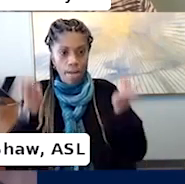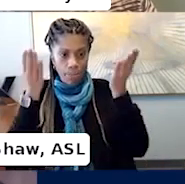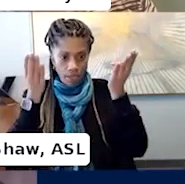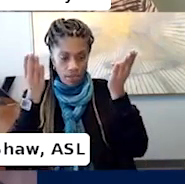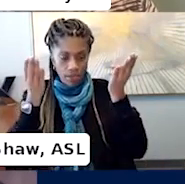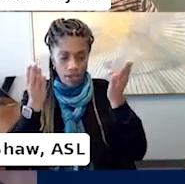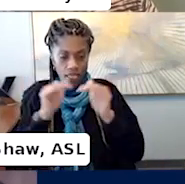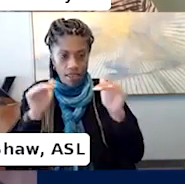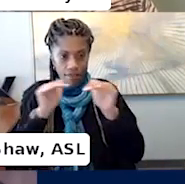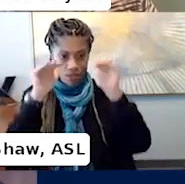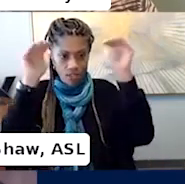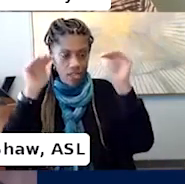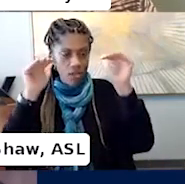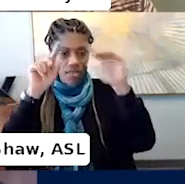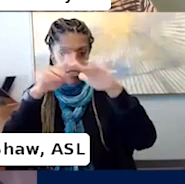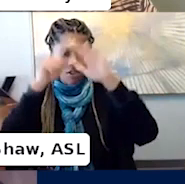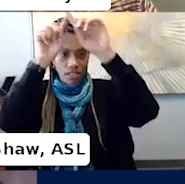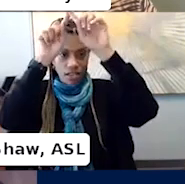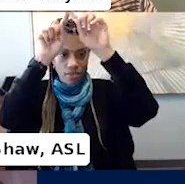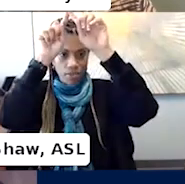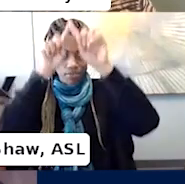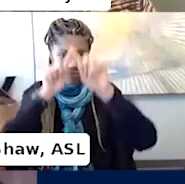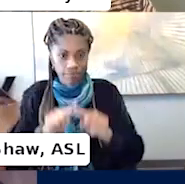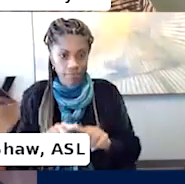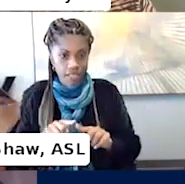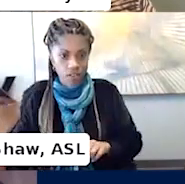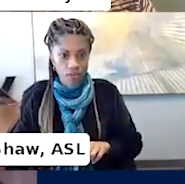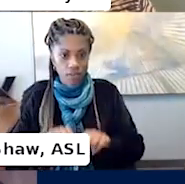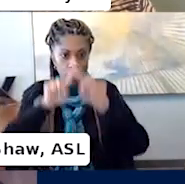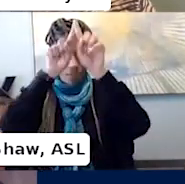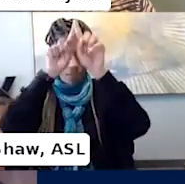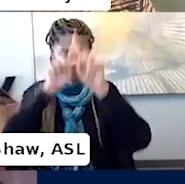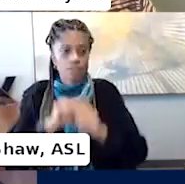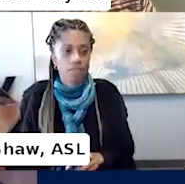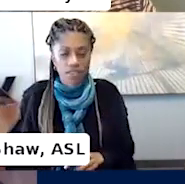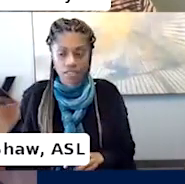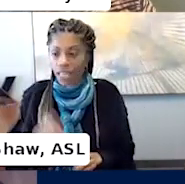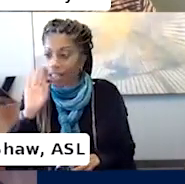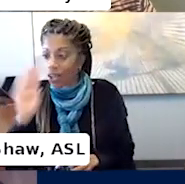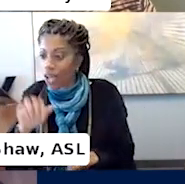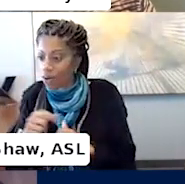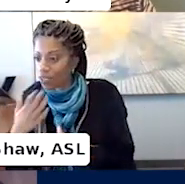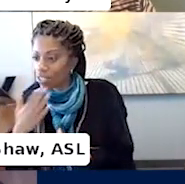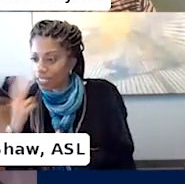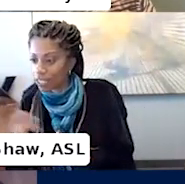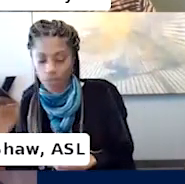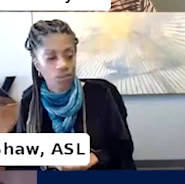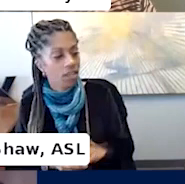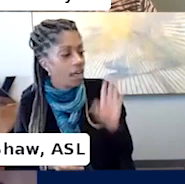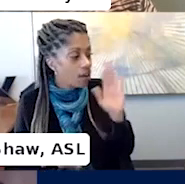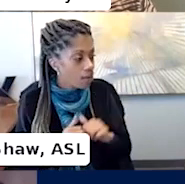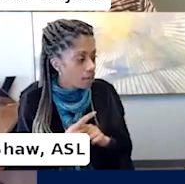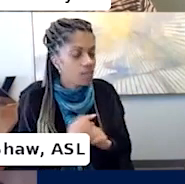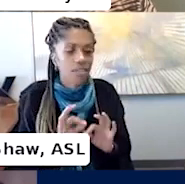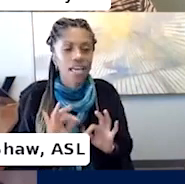each other beyond just the frivolous, how you doing? What's going on? Good to see you. That type of thing. This is where change in our